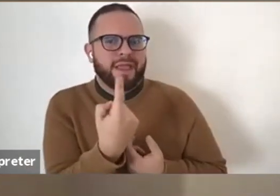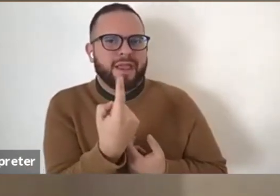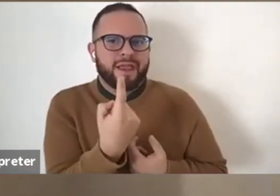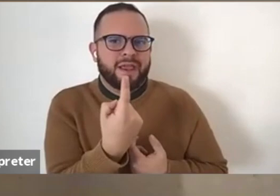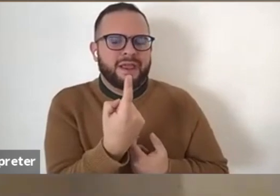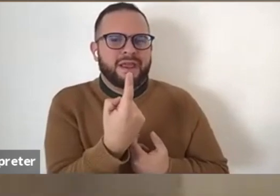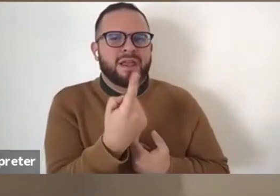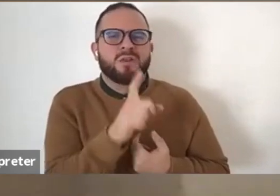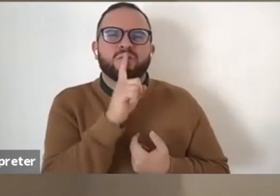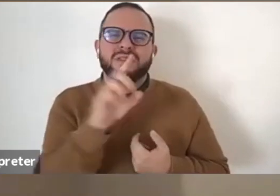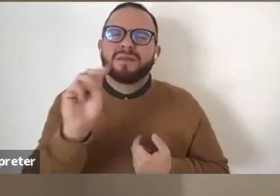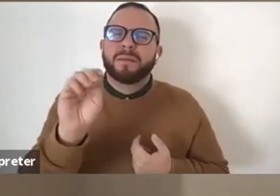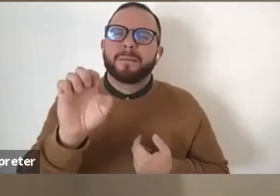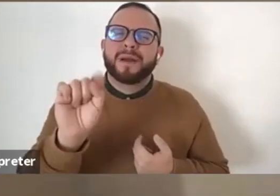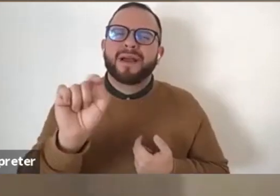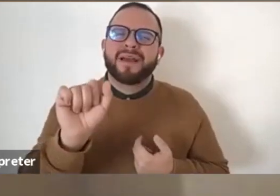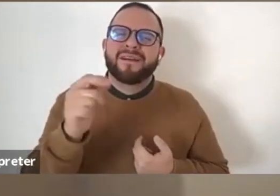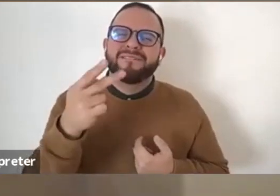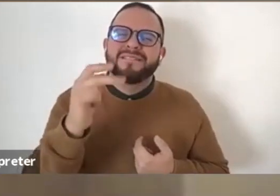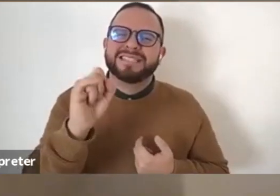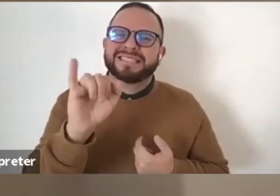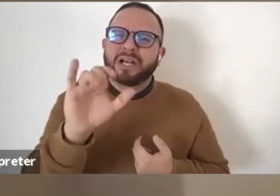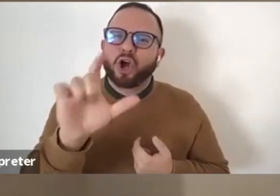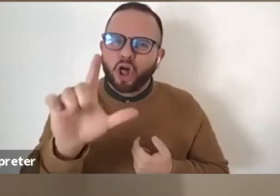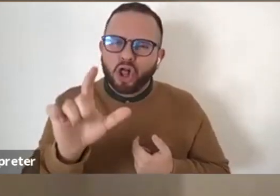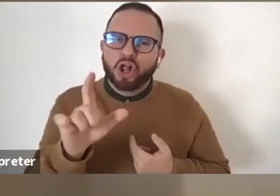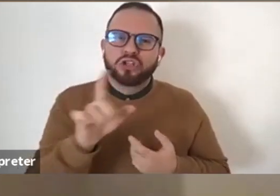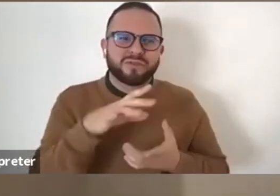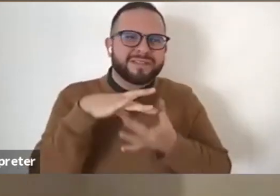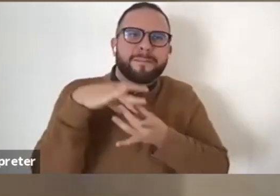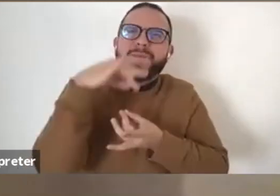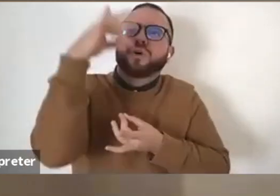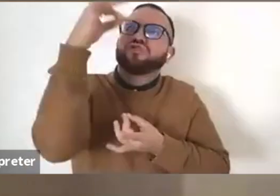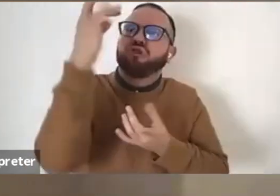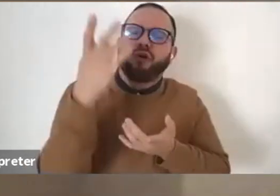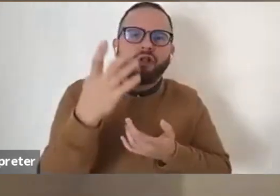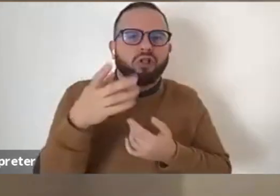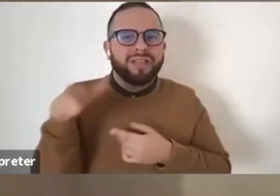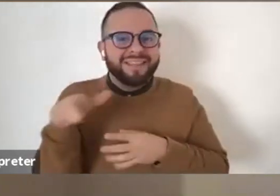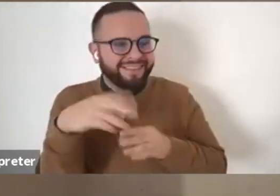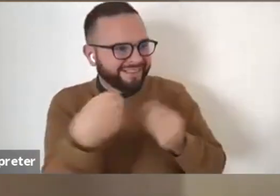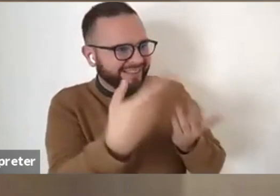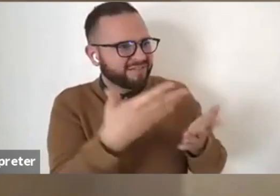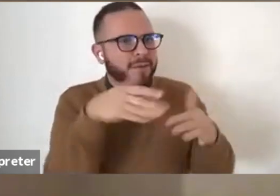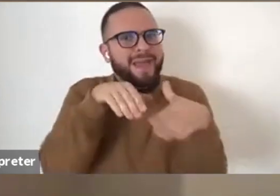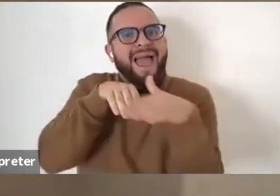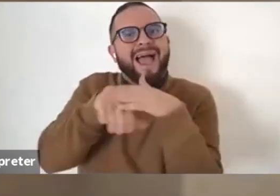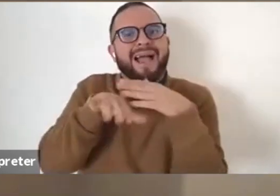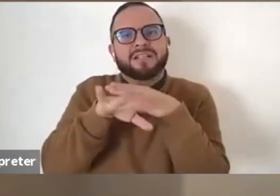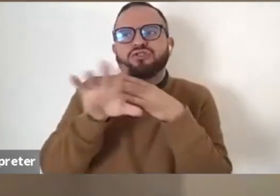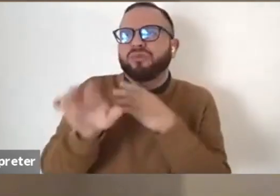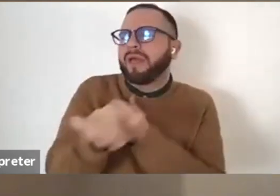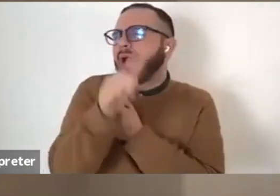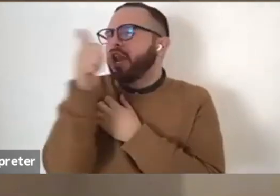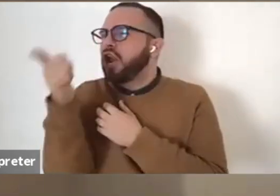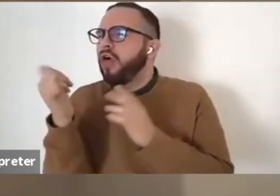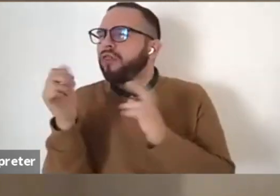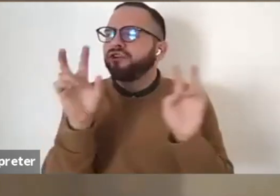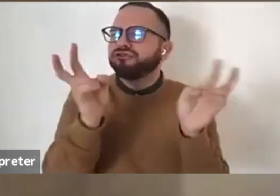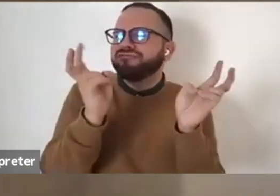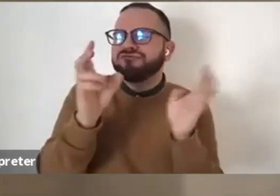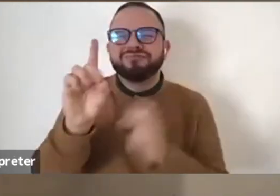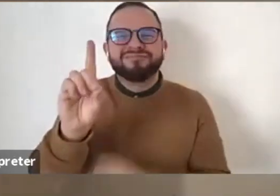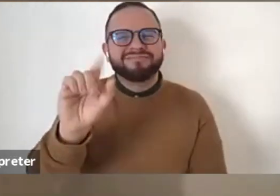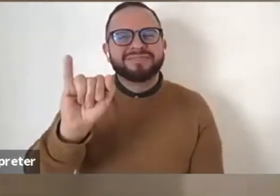their opinion, spiritual. He's giving them access to another, I would say, dimension they